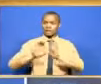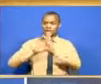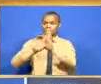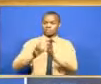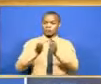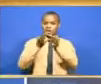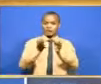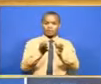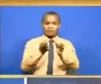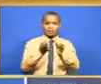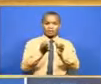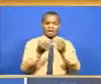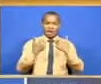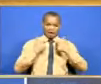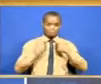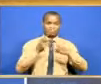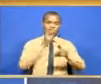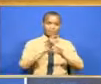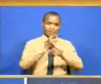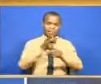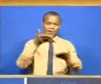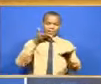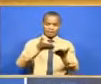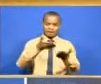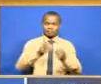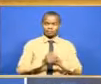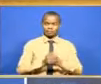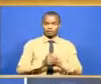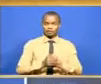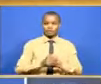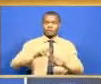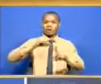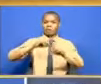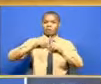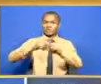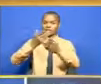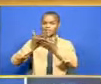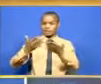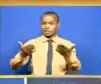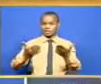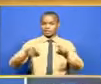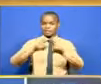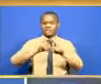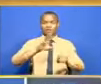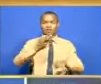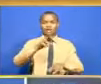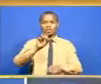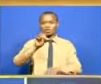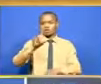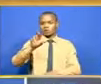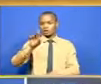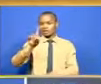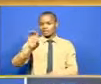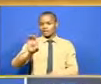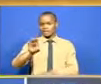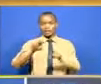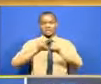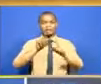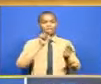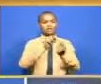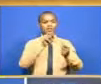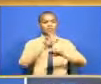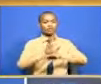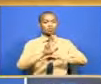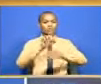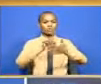the presence of vitamins, oxidizing agent, and a chloride. Then we tested using the